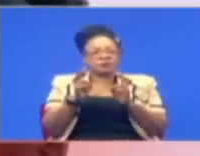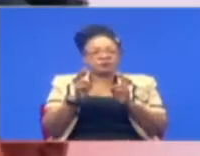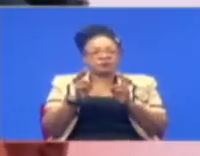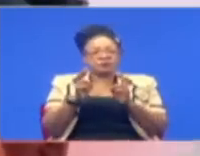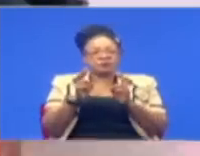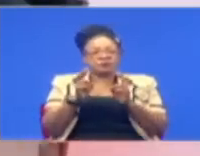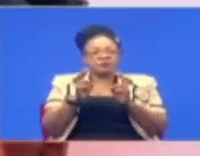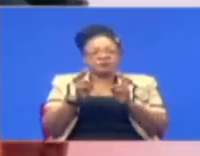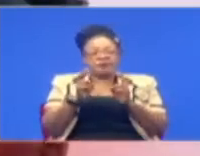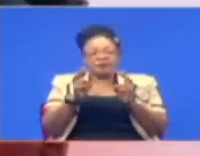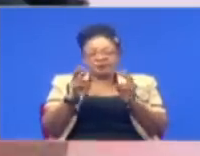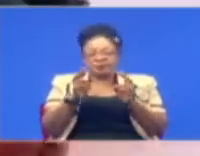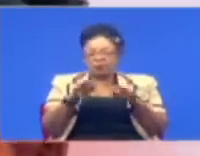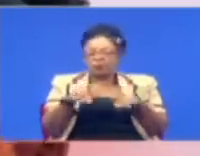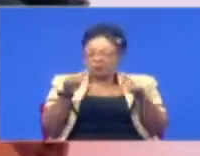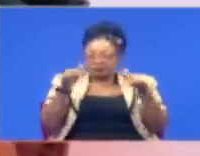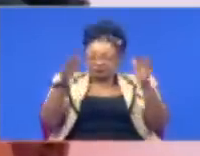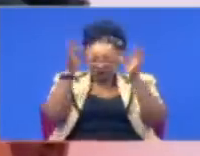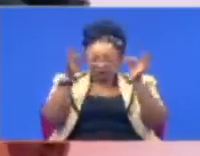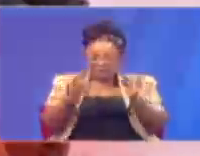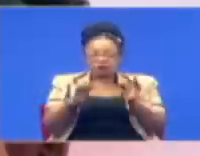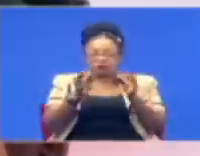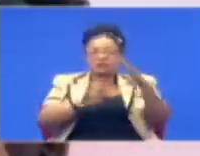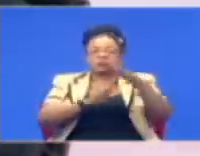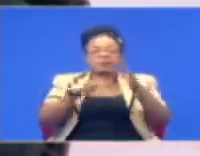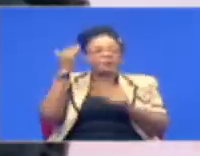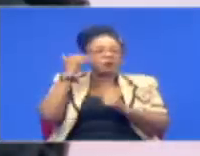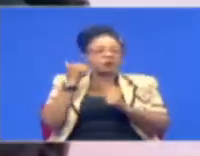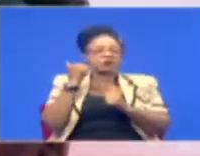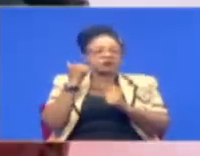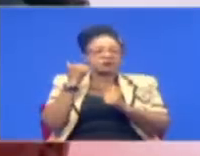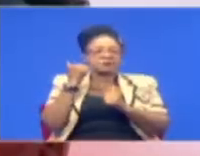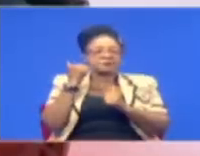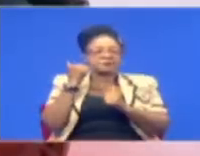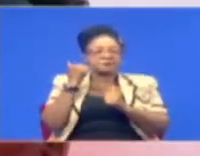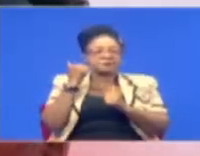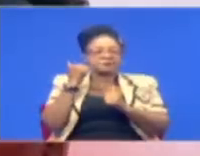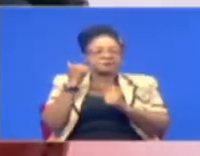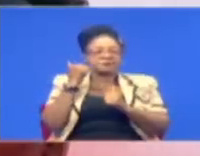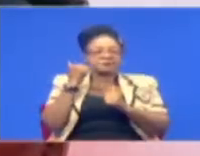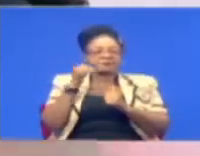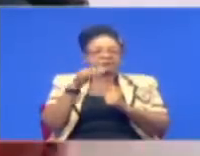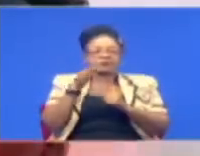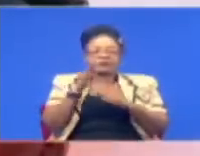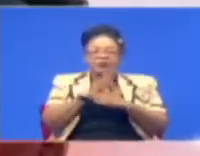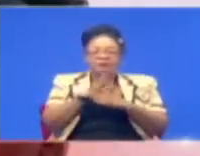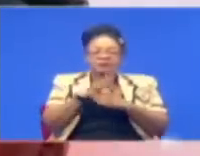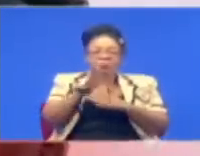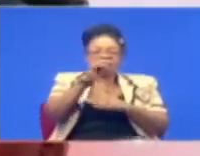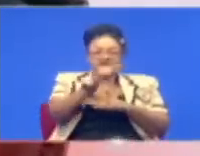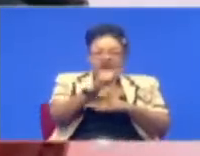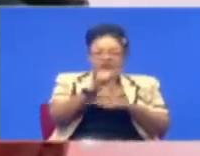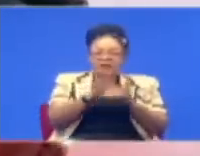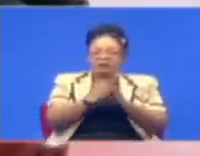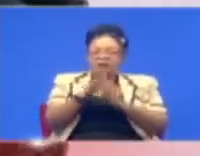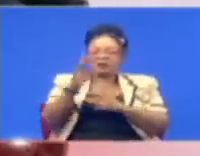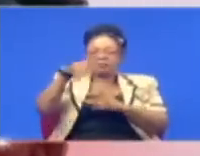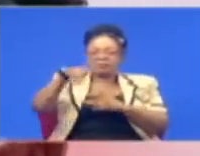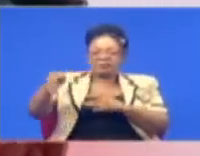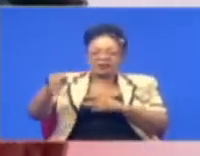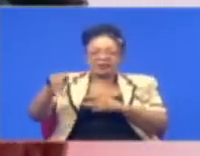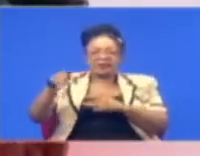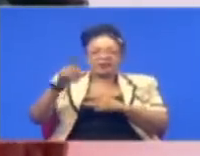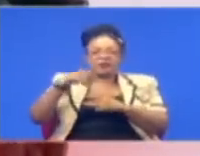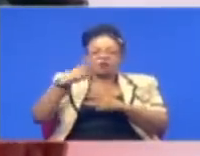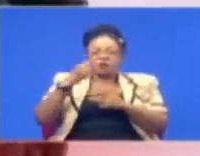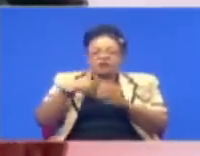pending for determination in the Supreme Court, namely between AG and DPP, who has the